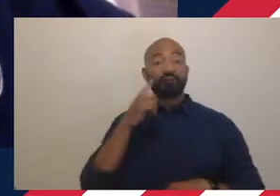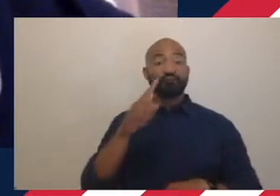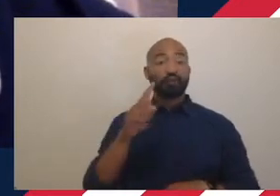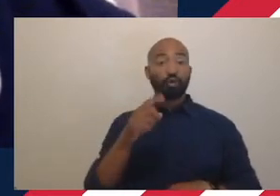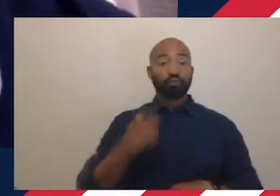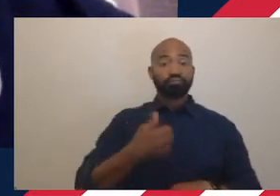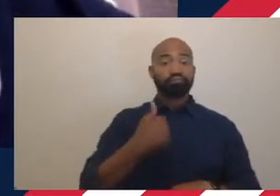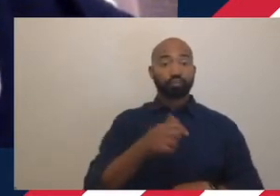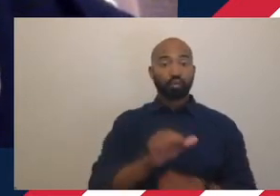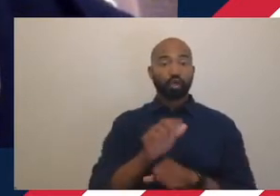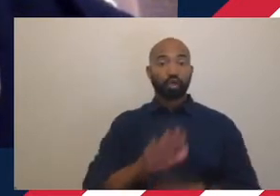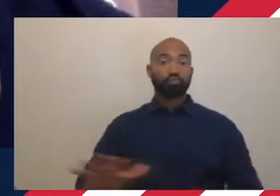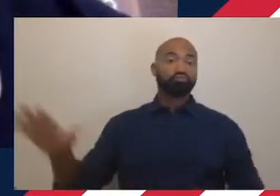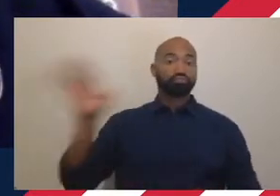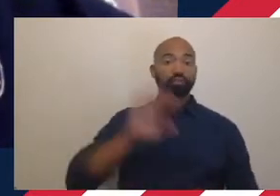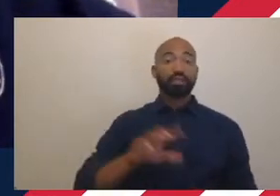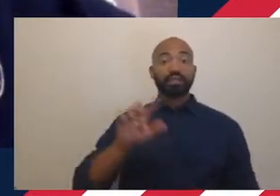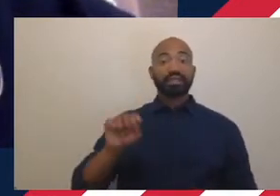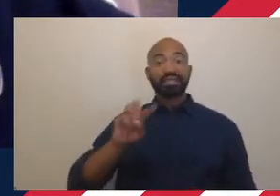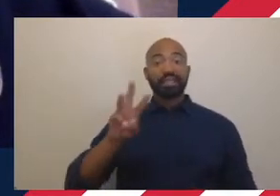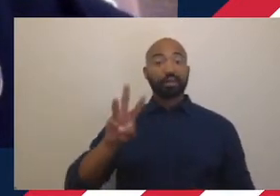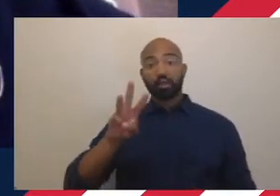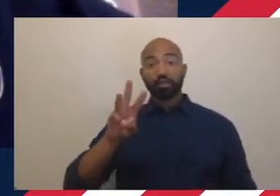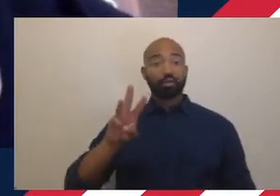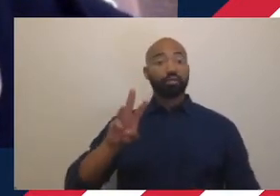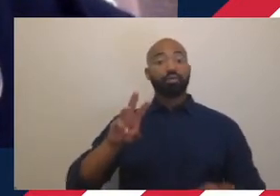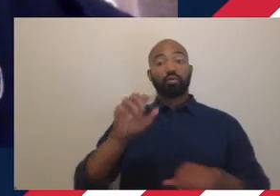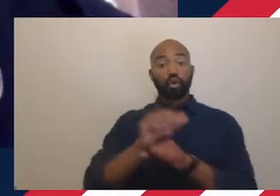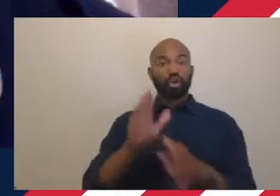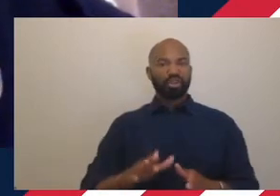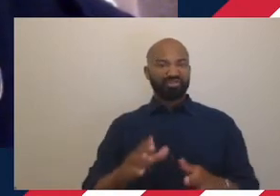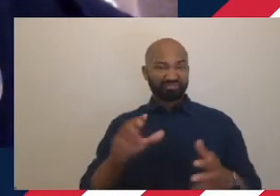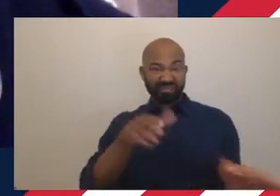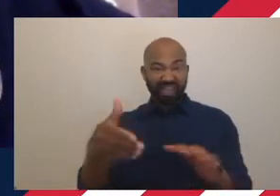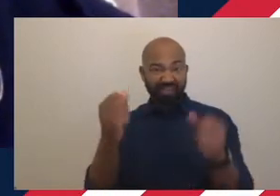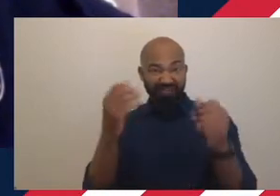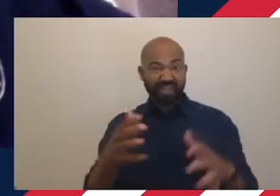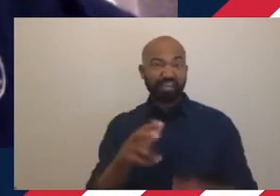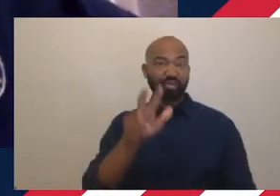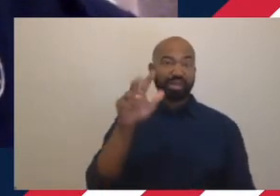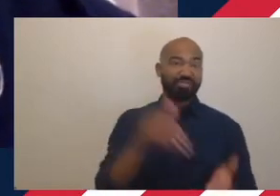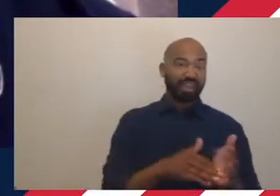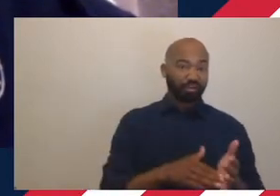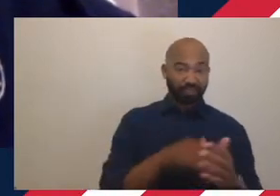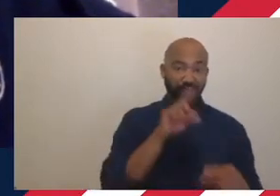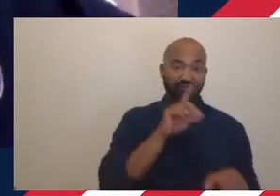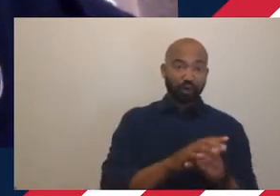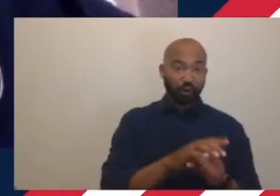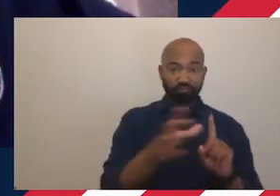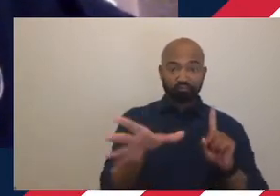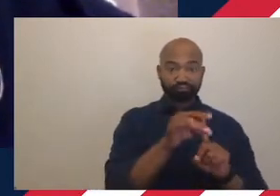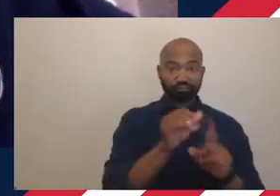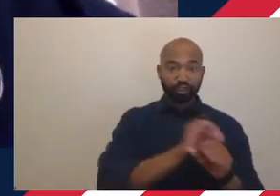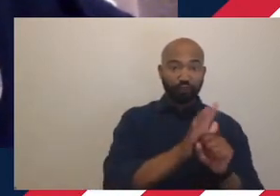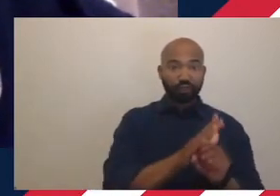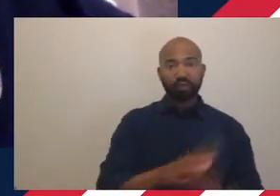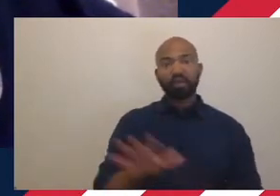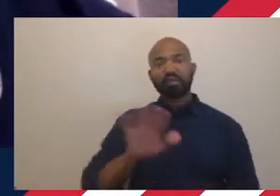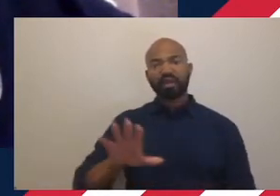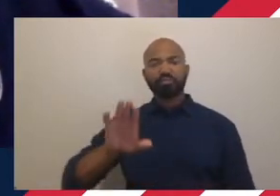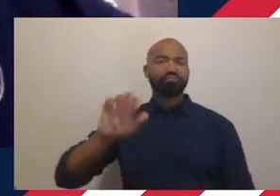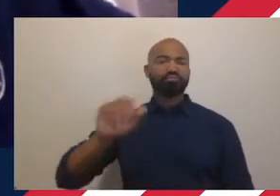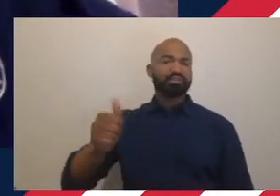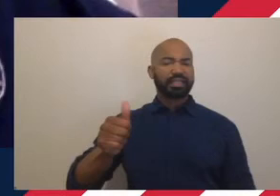133 TW members have died, and there have been more than 3,000 confirmed cases. To date, nearly 10% of TW members